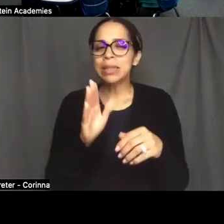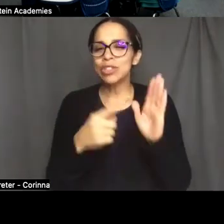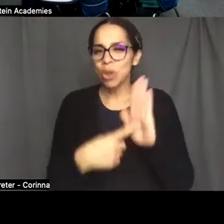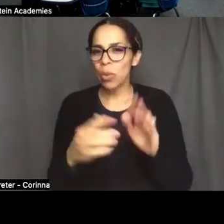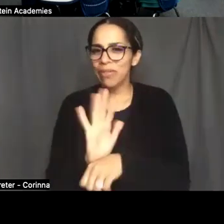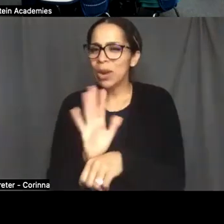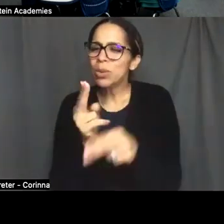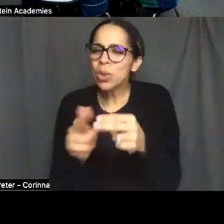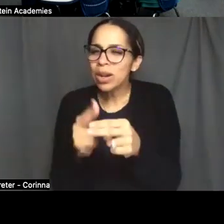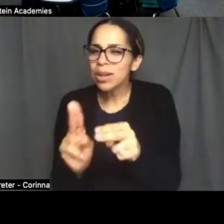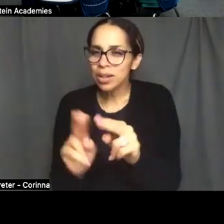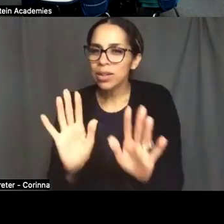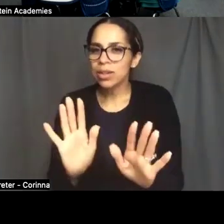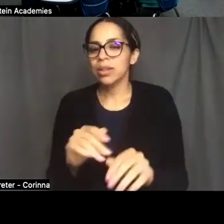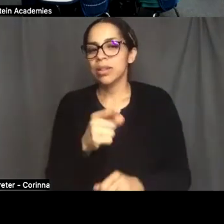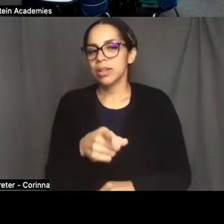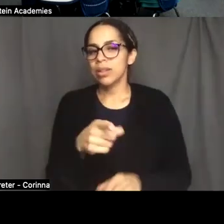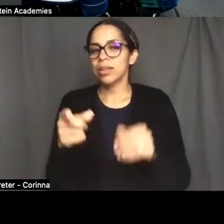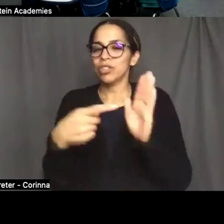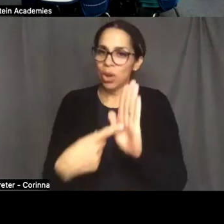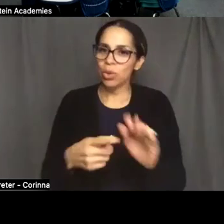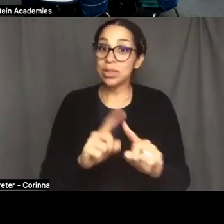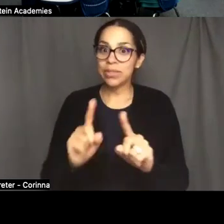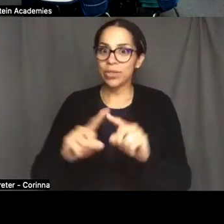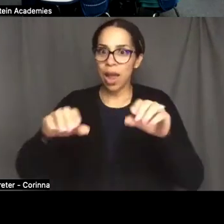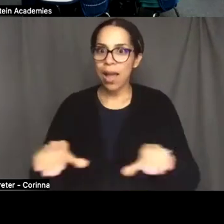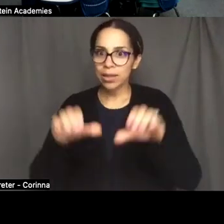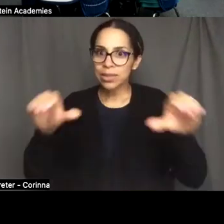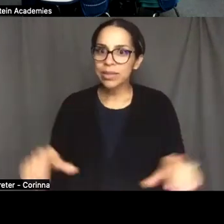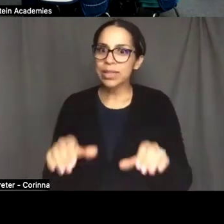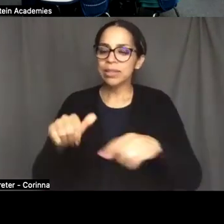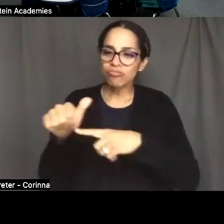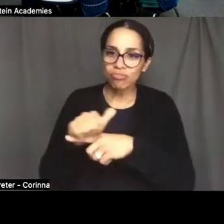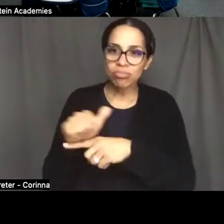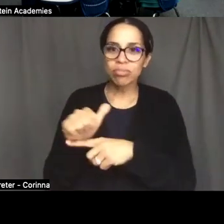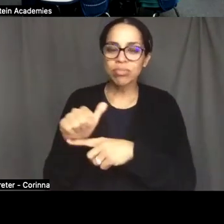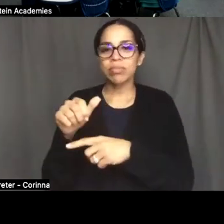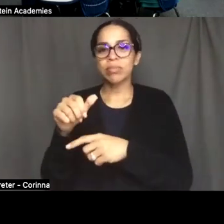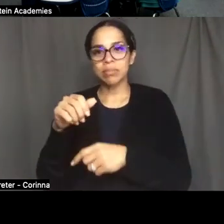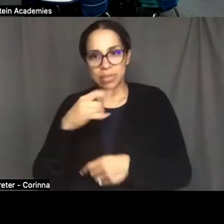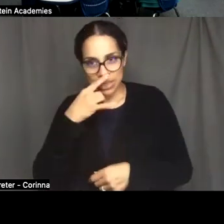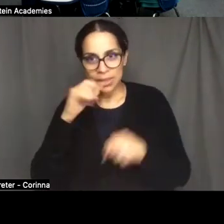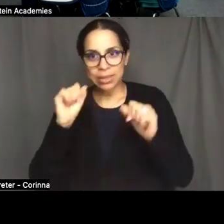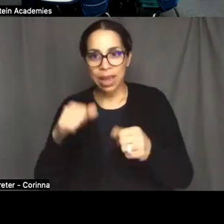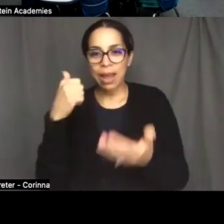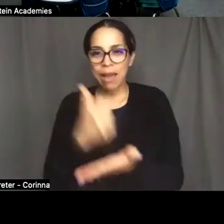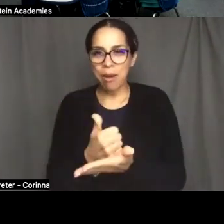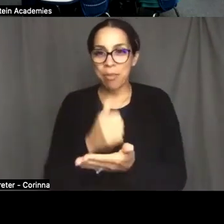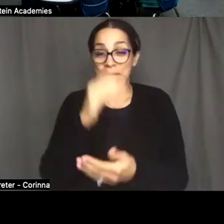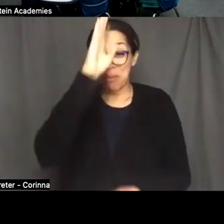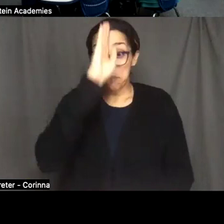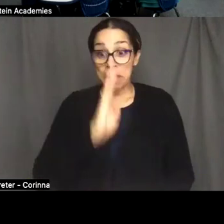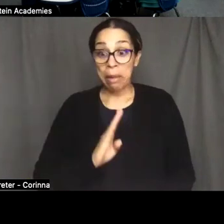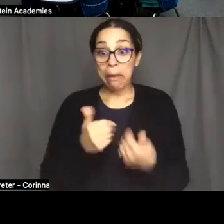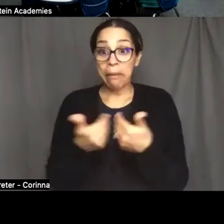but he shows some activities and exercises that kids can do to help them with this crossing the midline idea. Thank